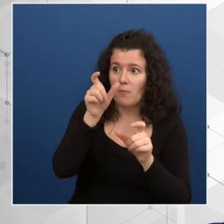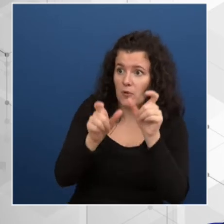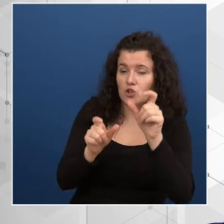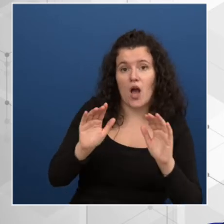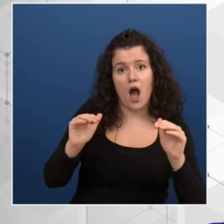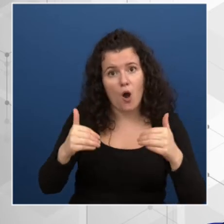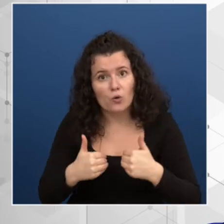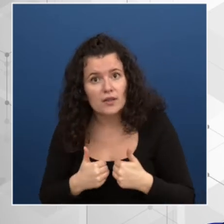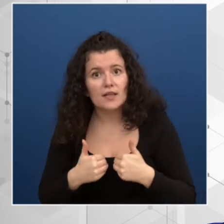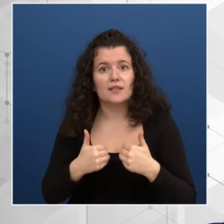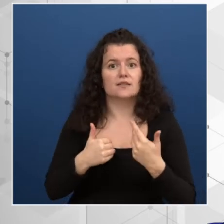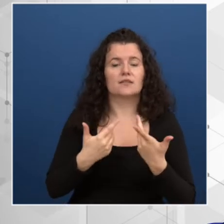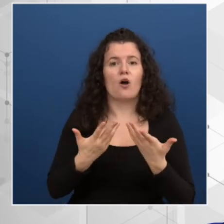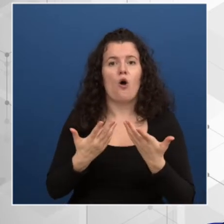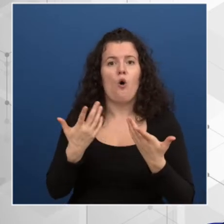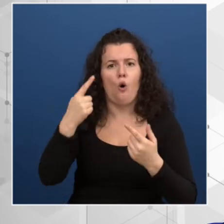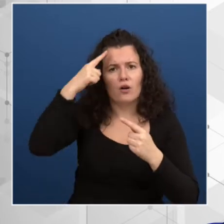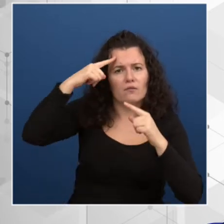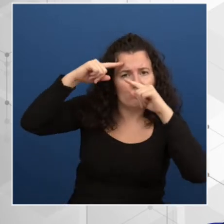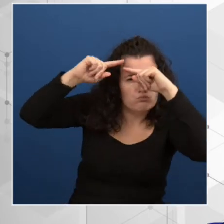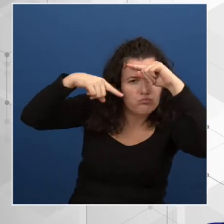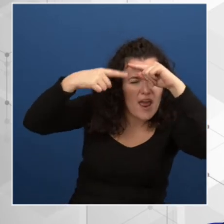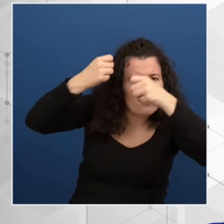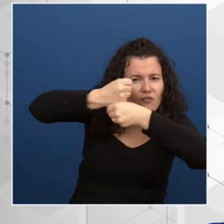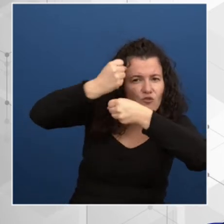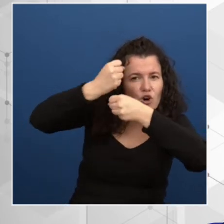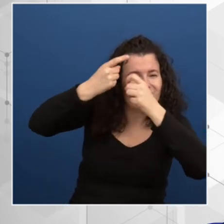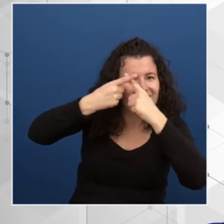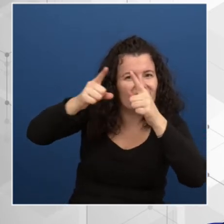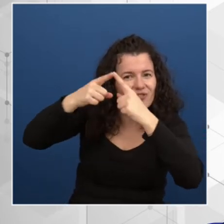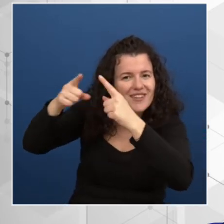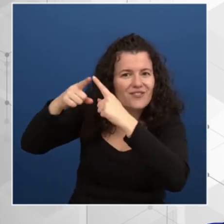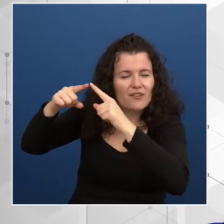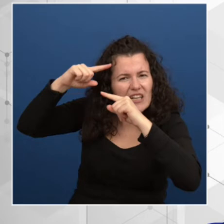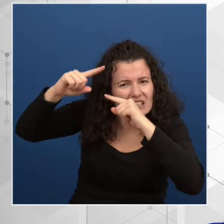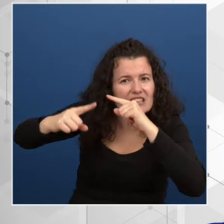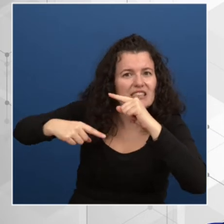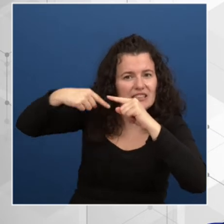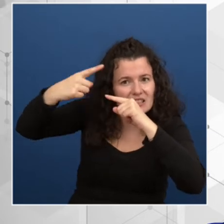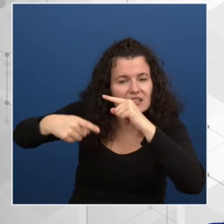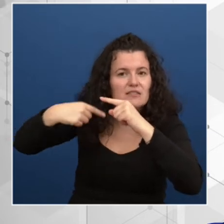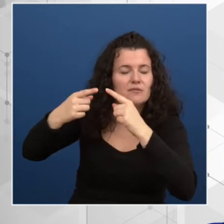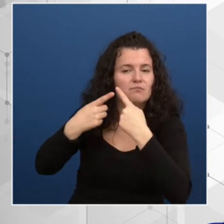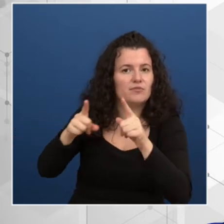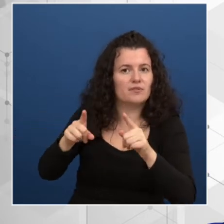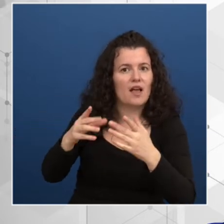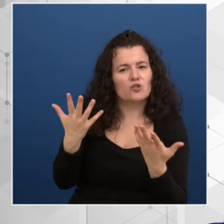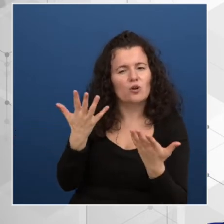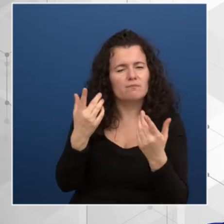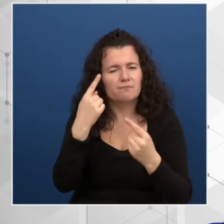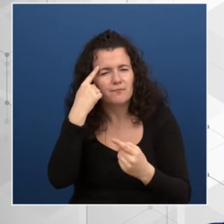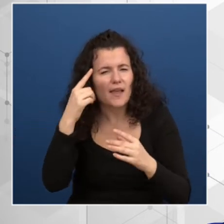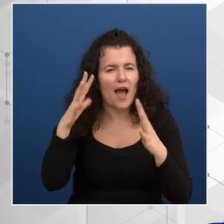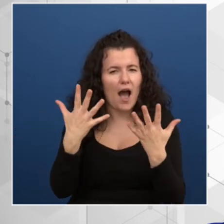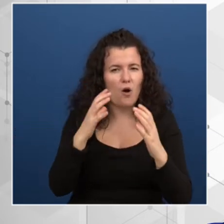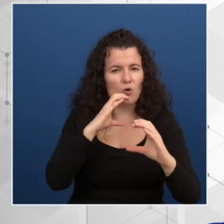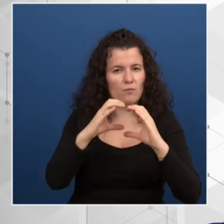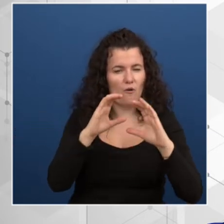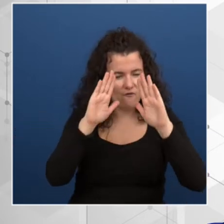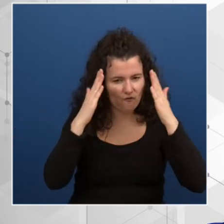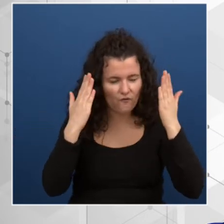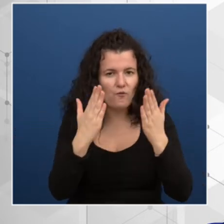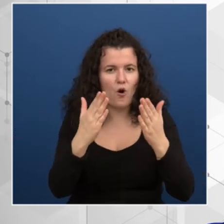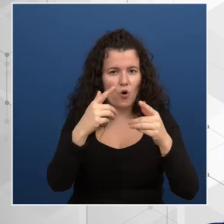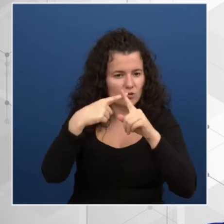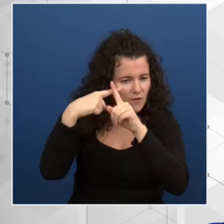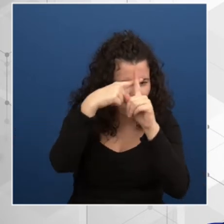disability, people with these challenges can struggle by starting tasks or completing work with communication and staying focused. So working